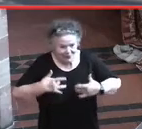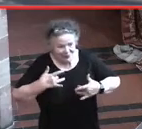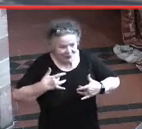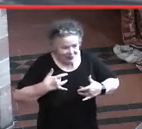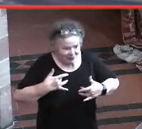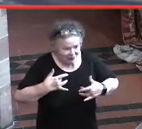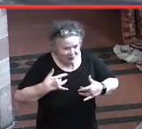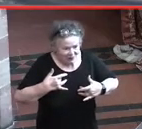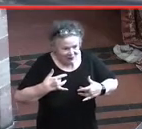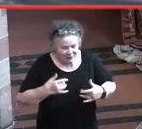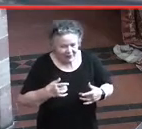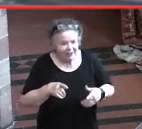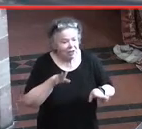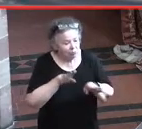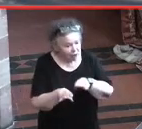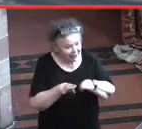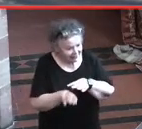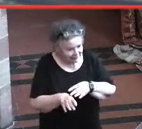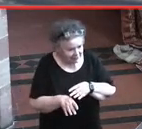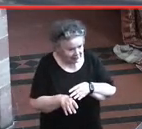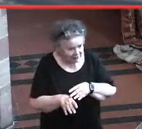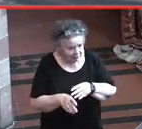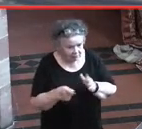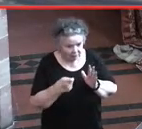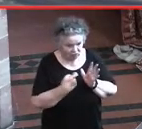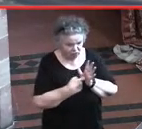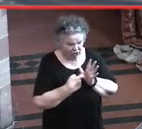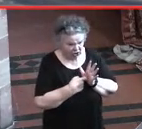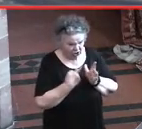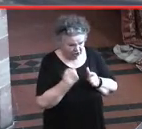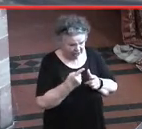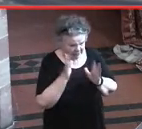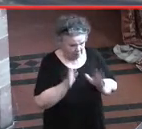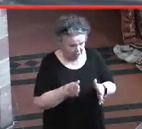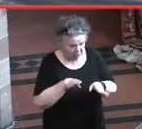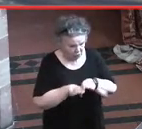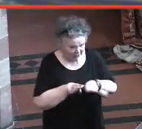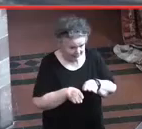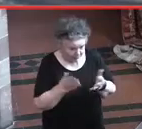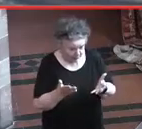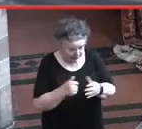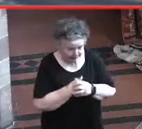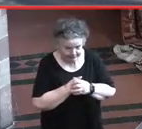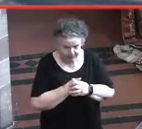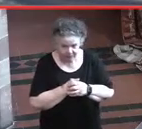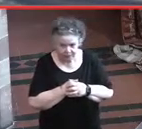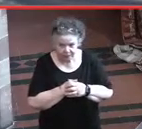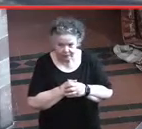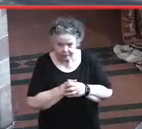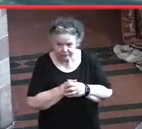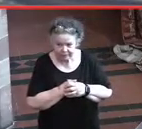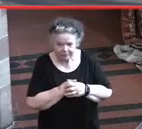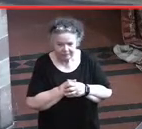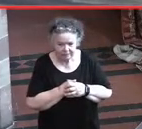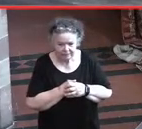So we're going to have a practice. Richard says we've got to have a practice. So if I get my book,